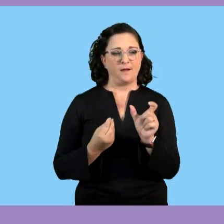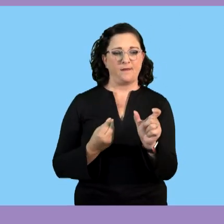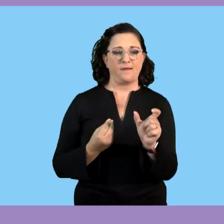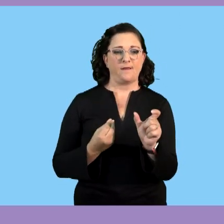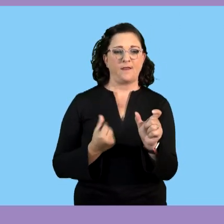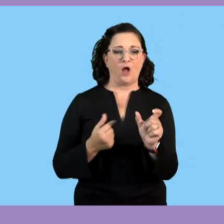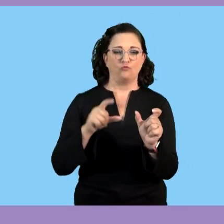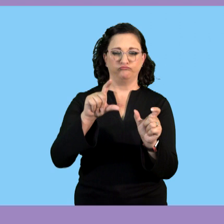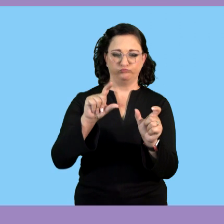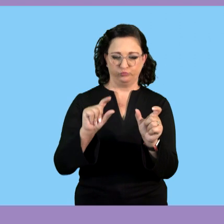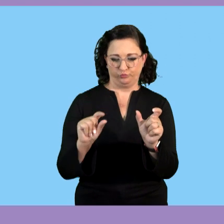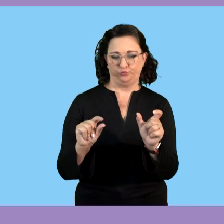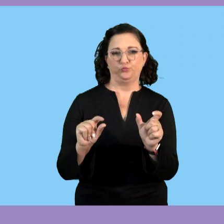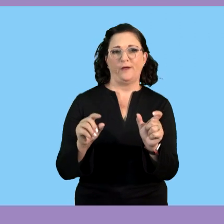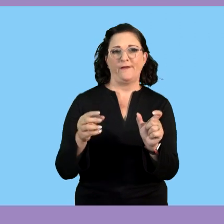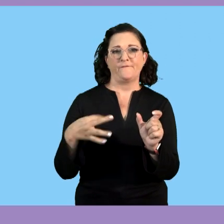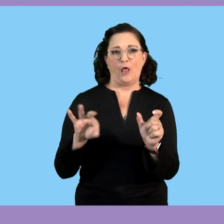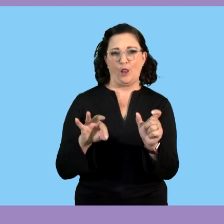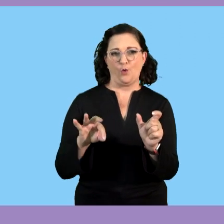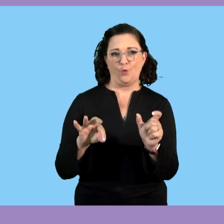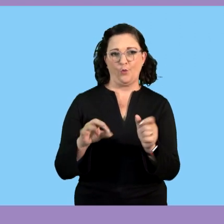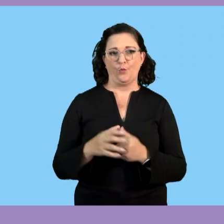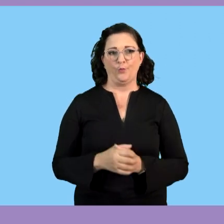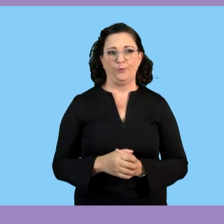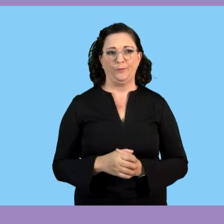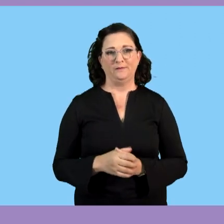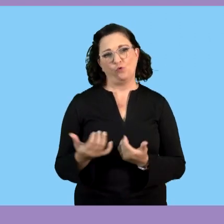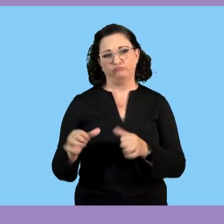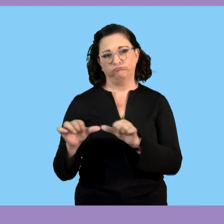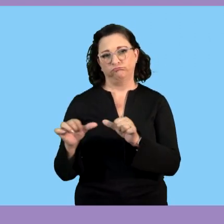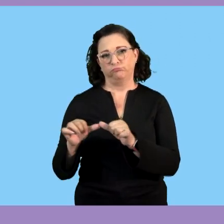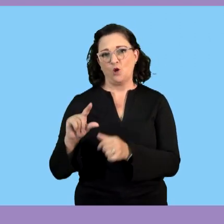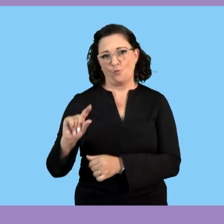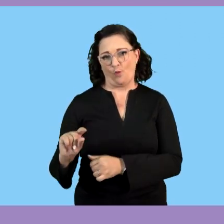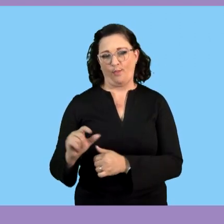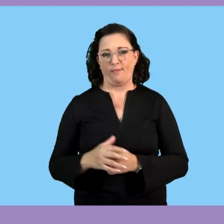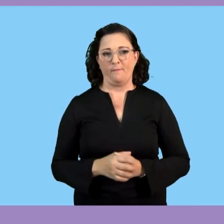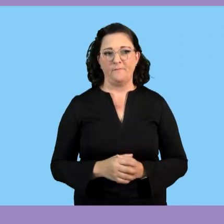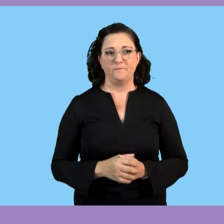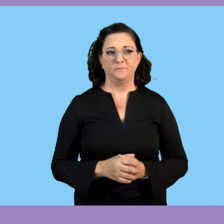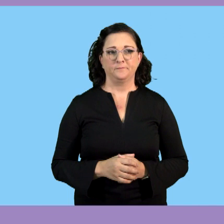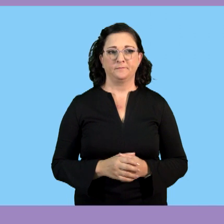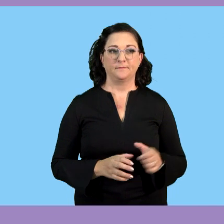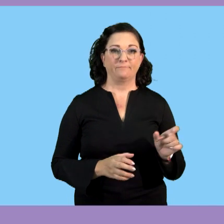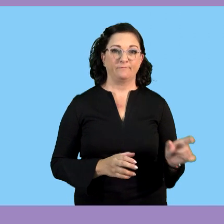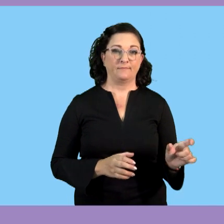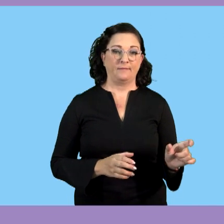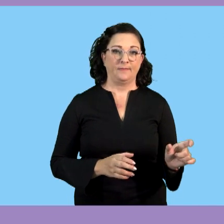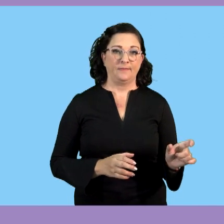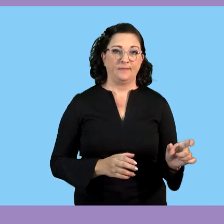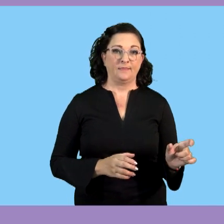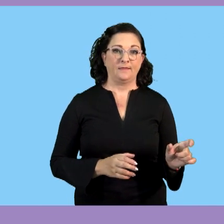number to a smaller value or size. To reduce a number to a smaller value or size. And the last